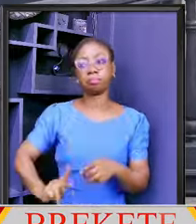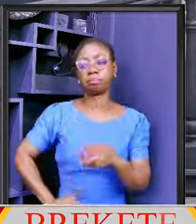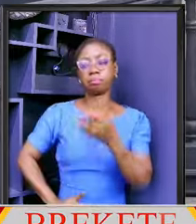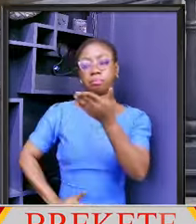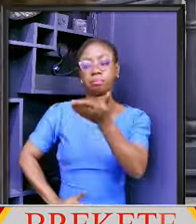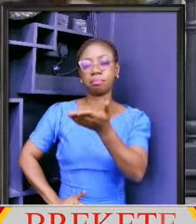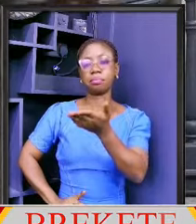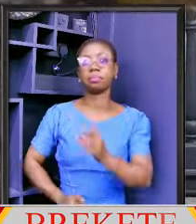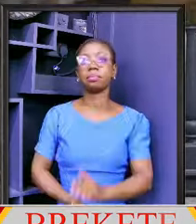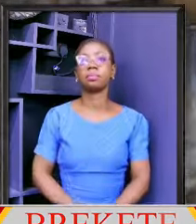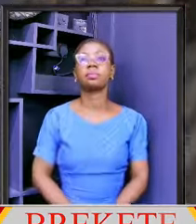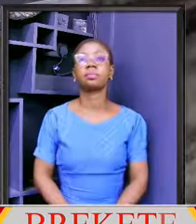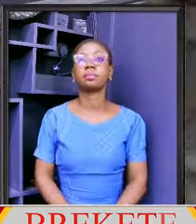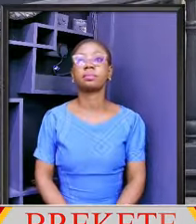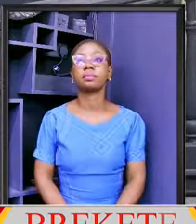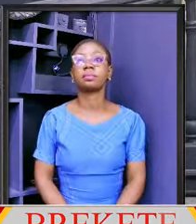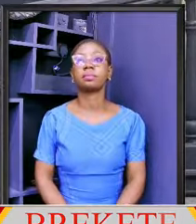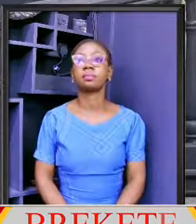Chief,